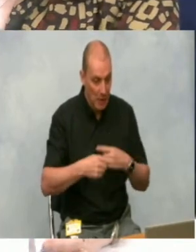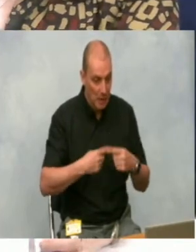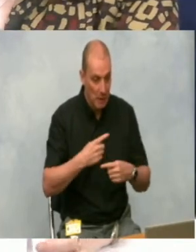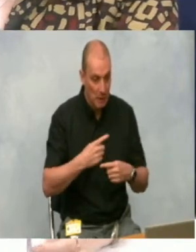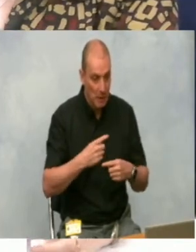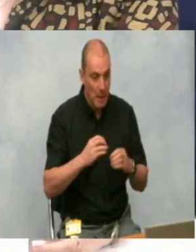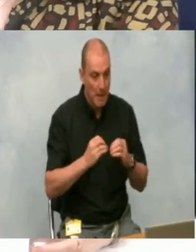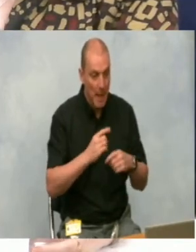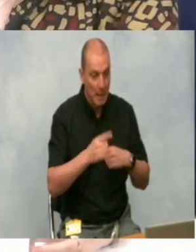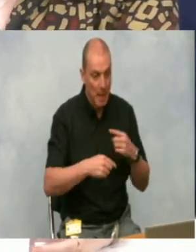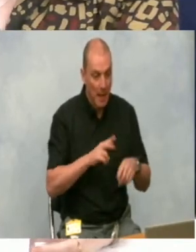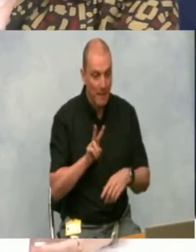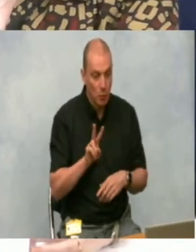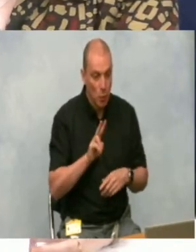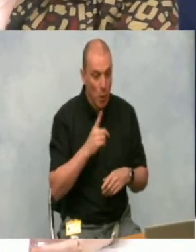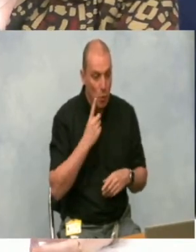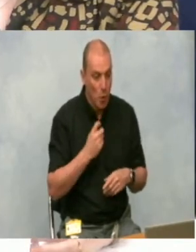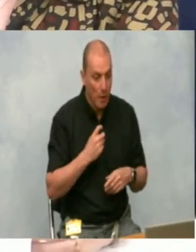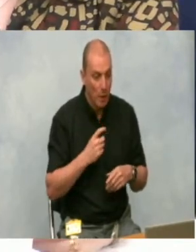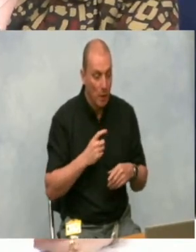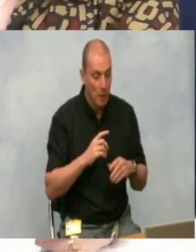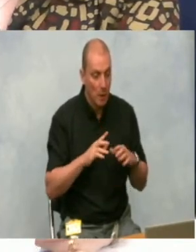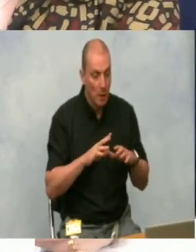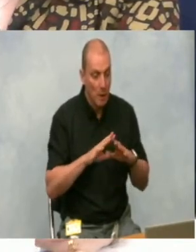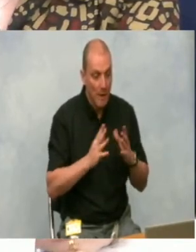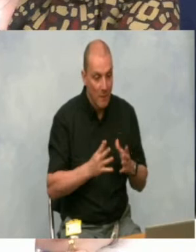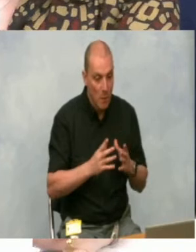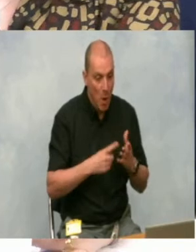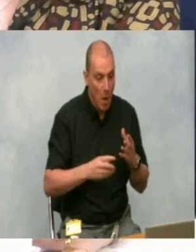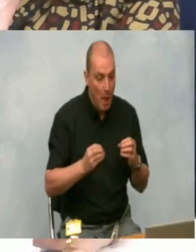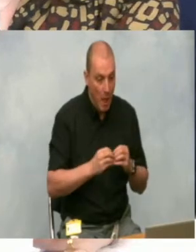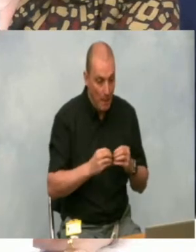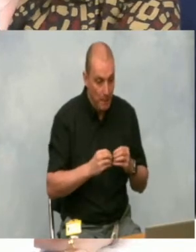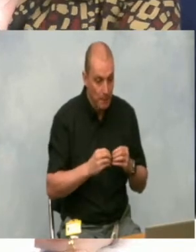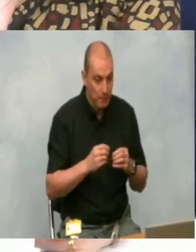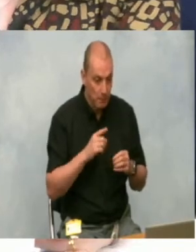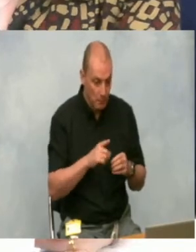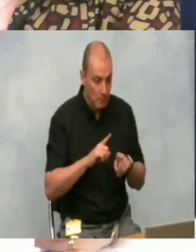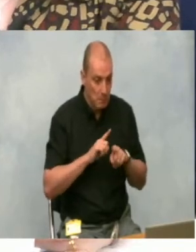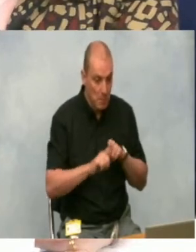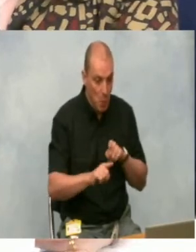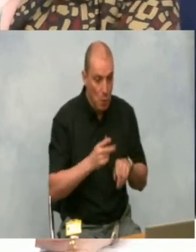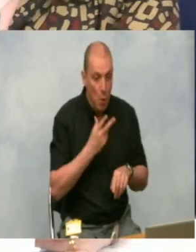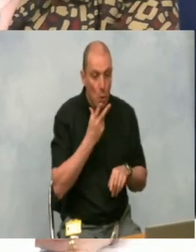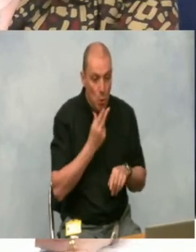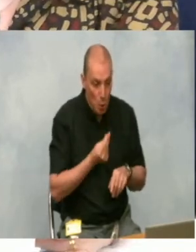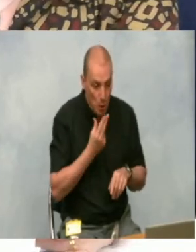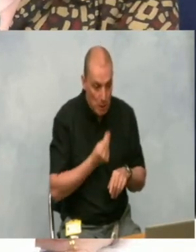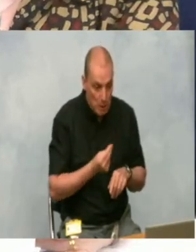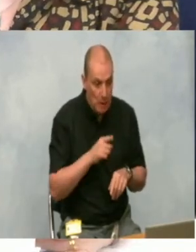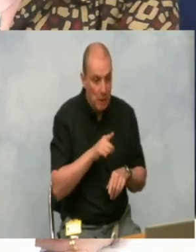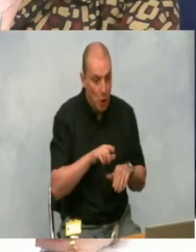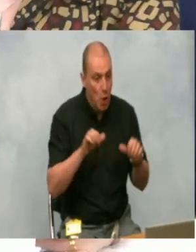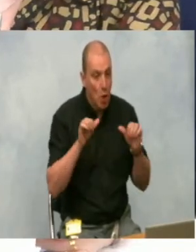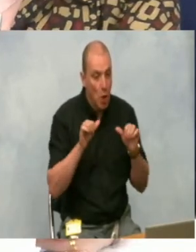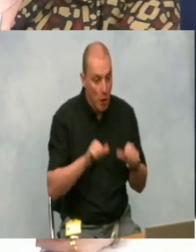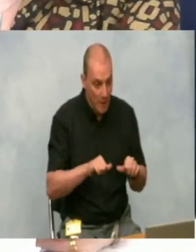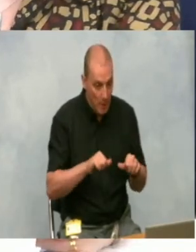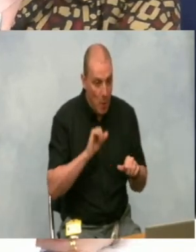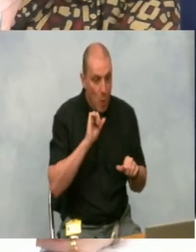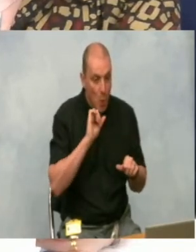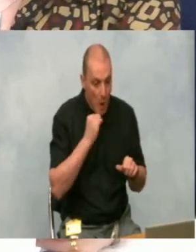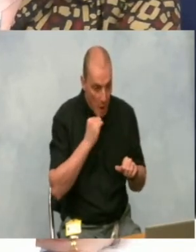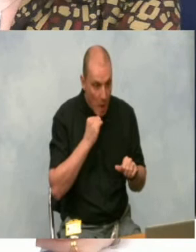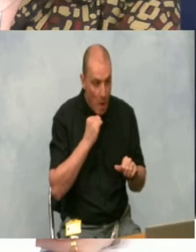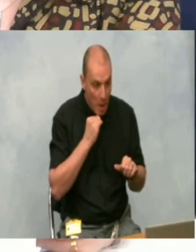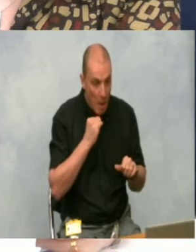Victoria Youth Football Club are currently the principal users of the pitches, and they have confirmed that they will make them available for